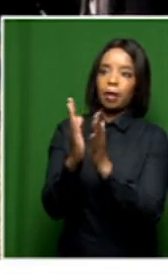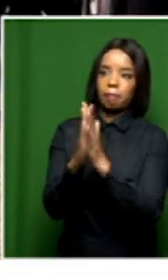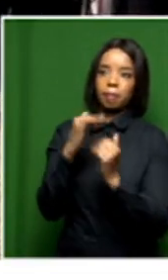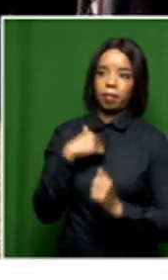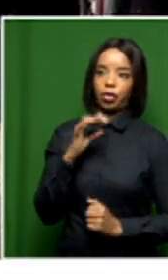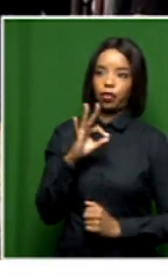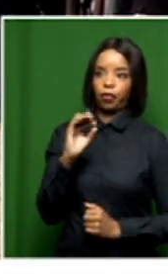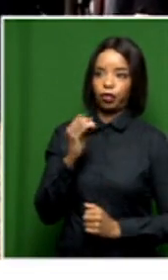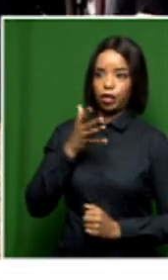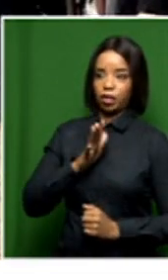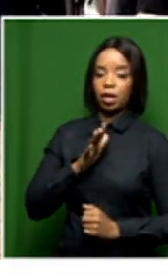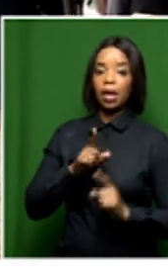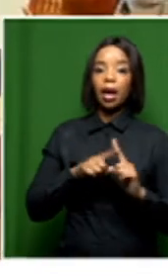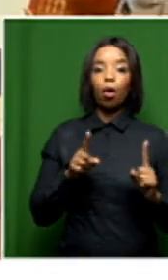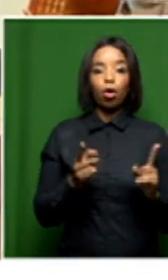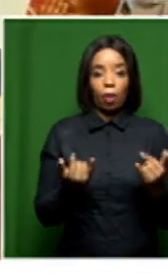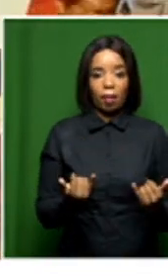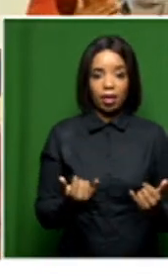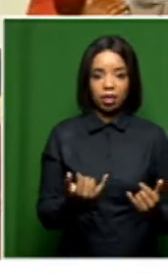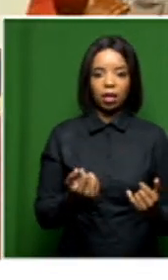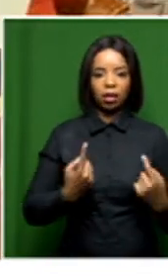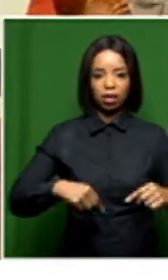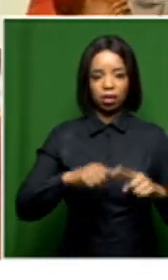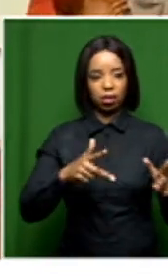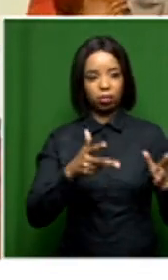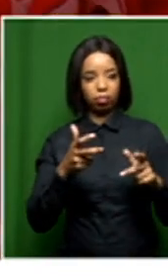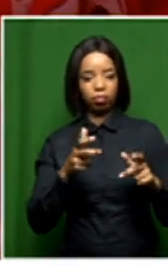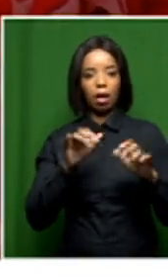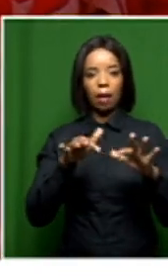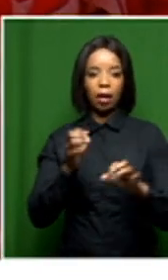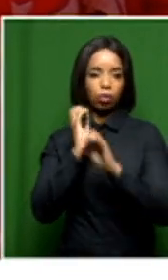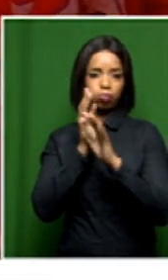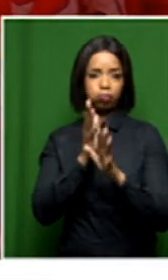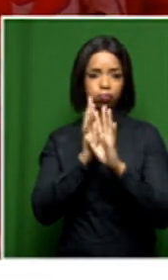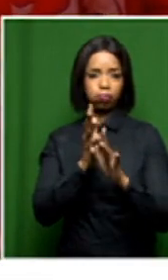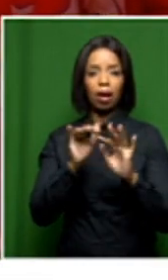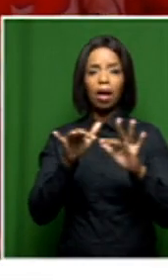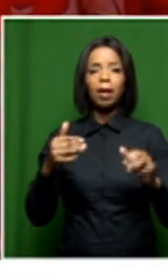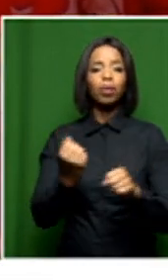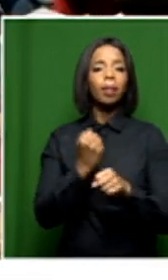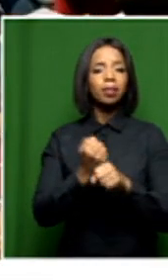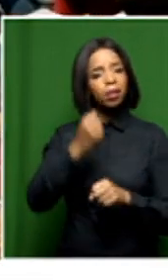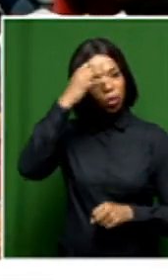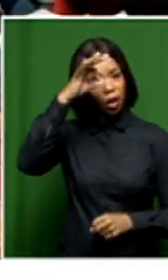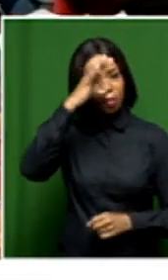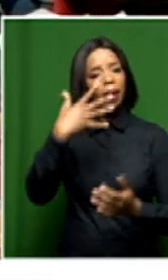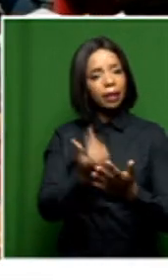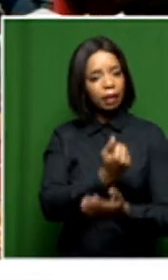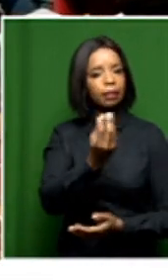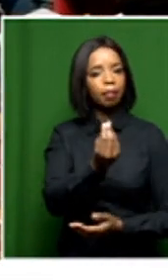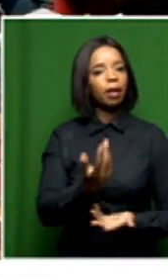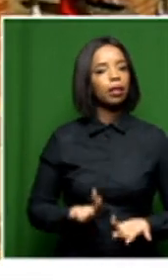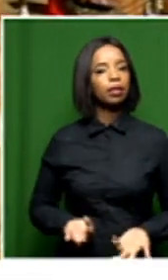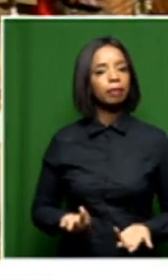we knew all along, is that public servants were actually taking this money. No,